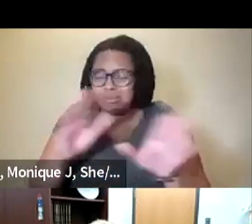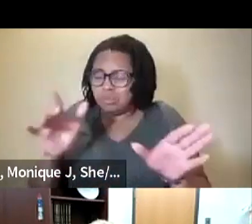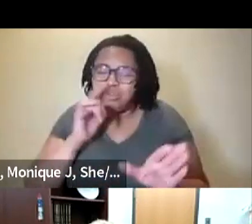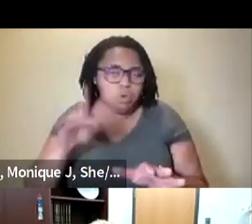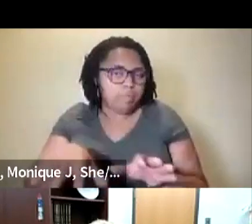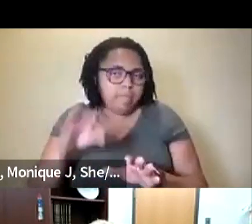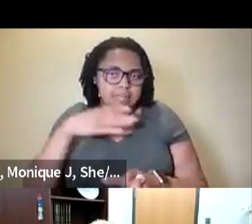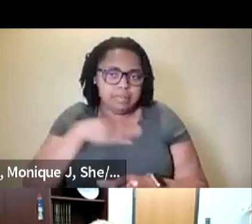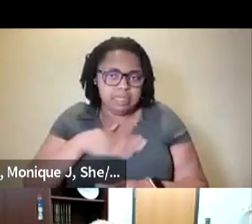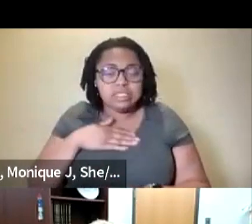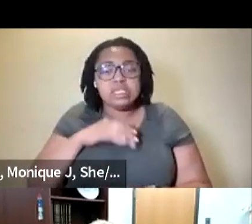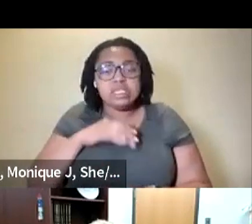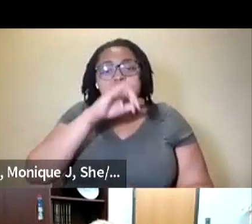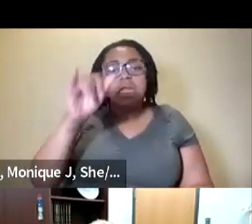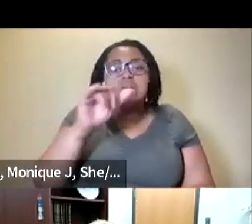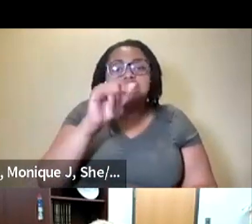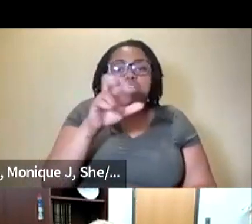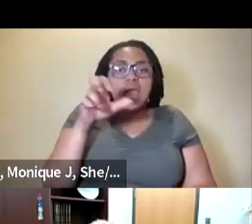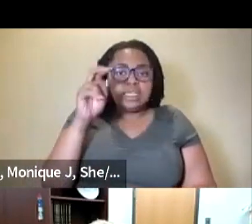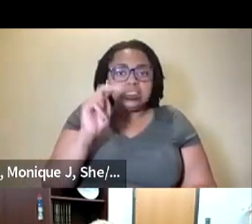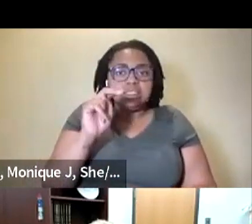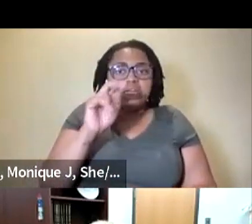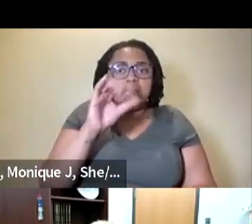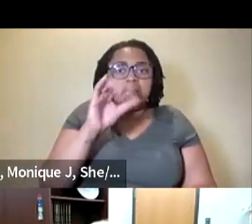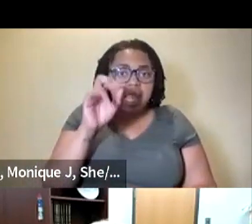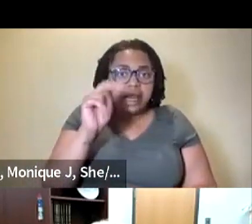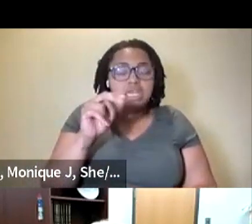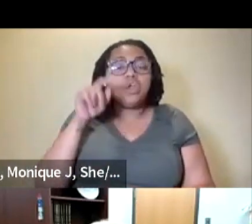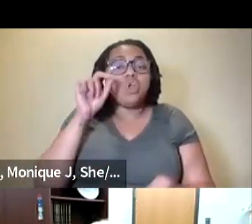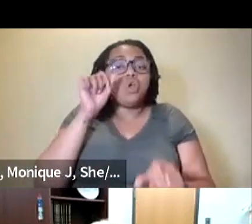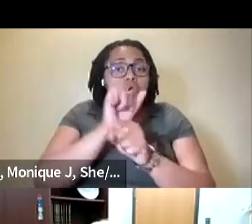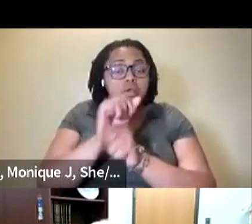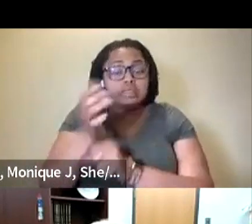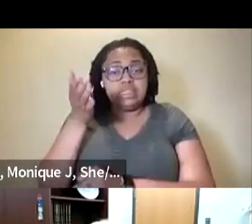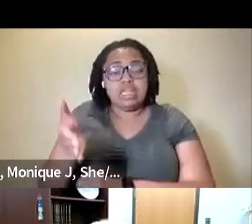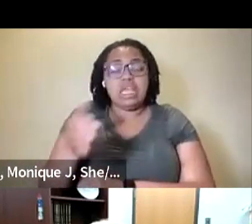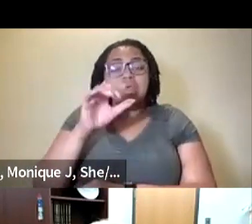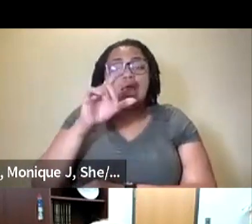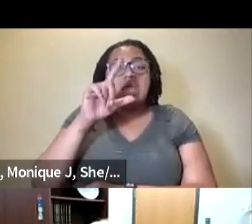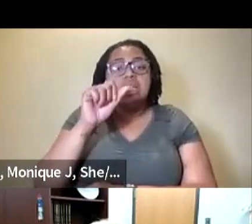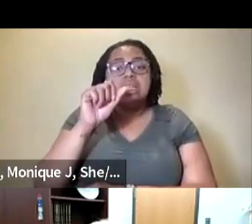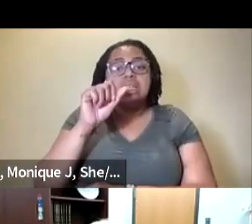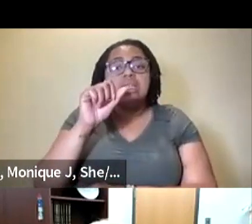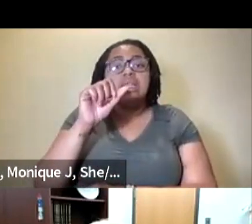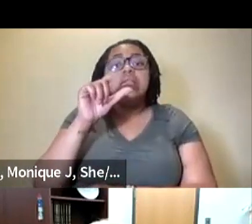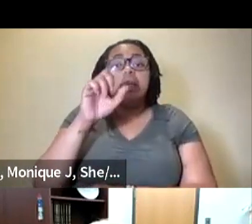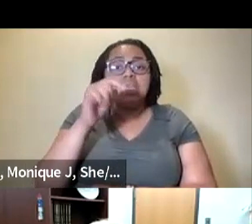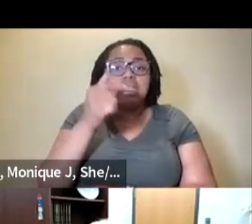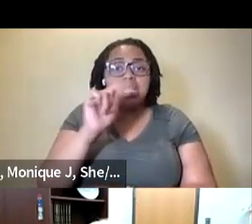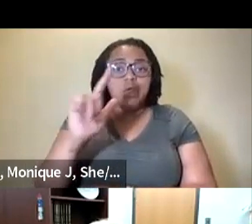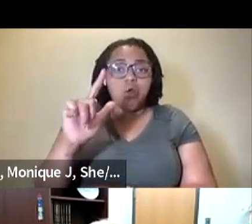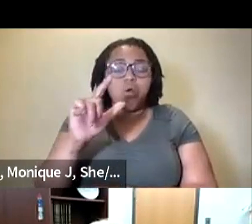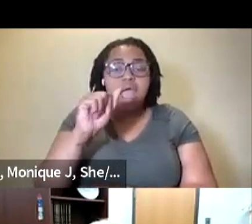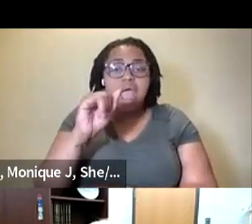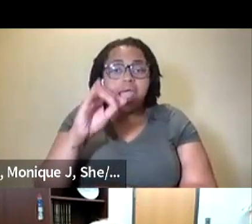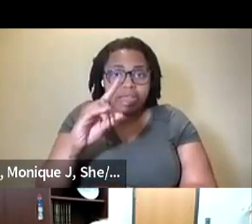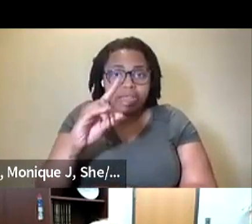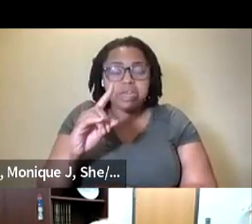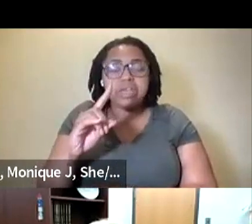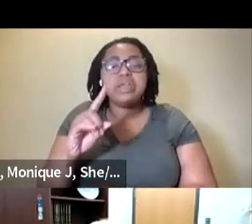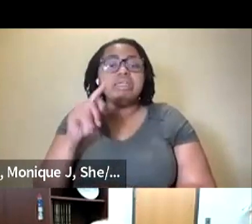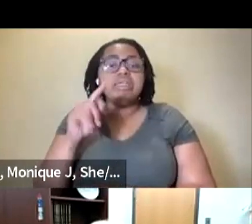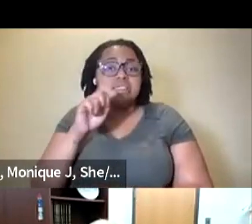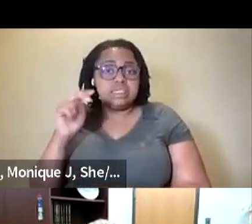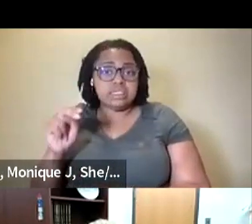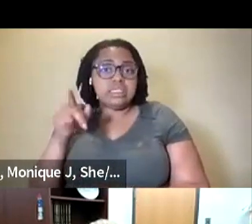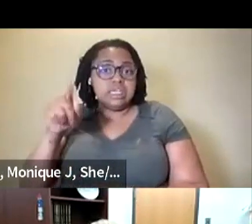Jackson Kane, who works at Legal Aid of East Tennessee as a staff attorney. He does have at